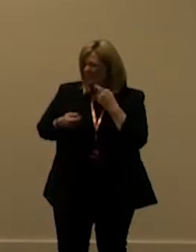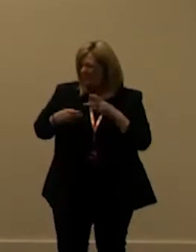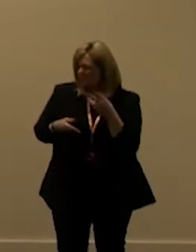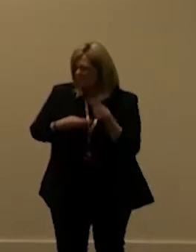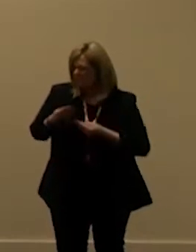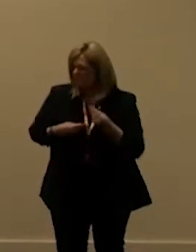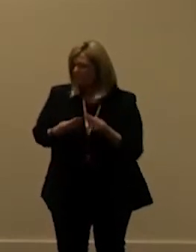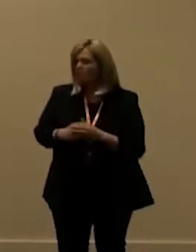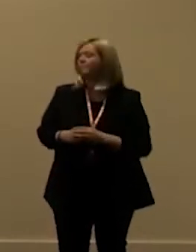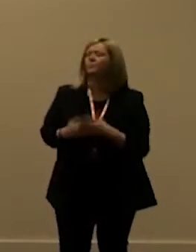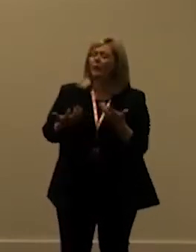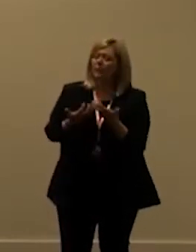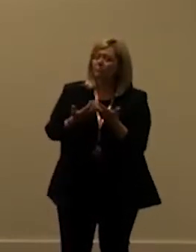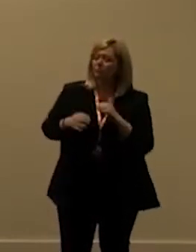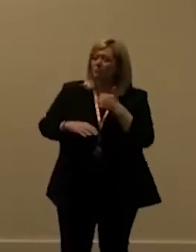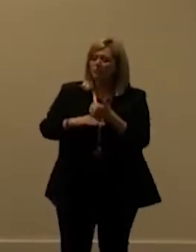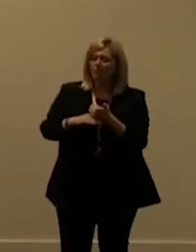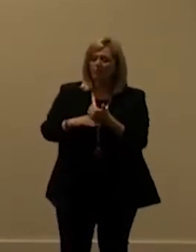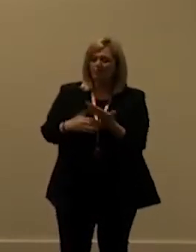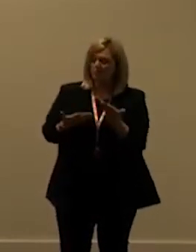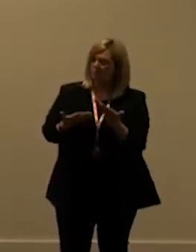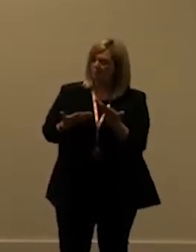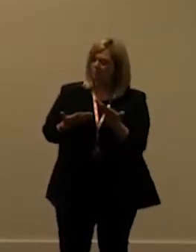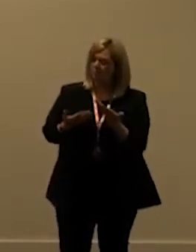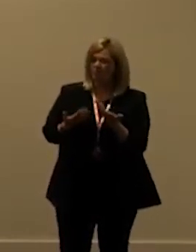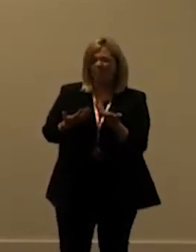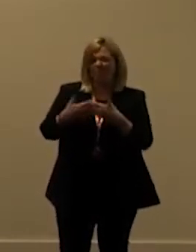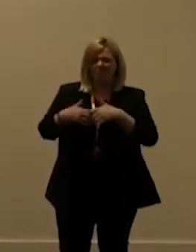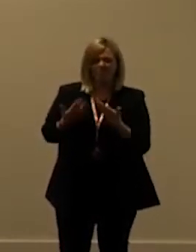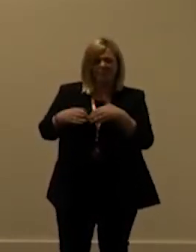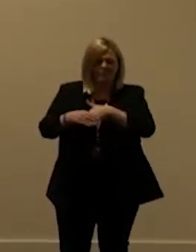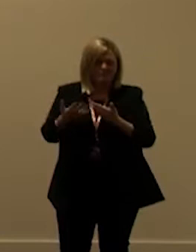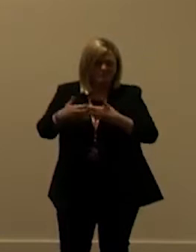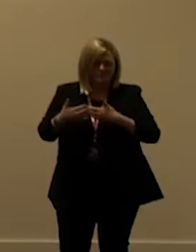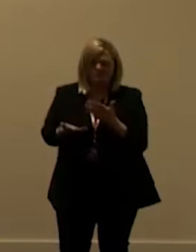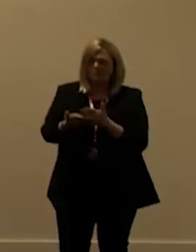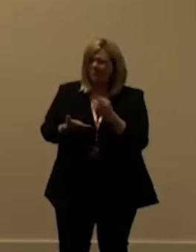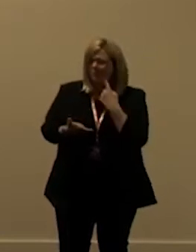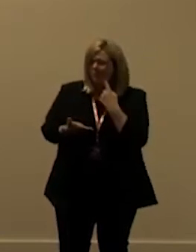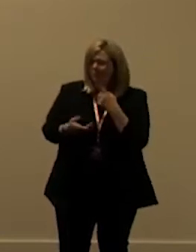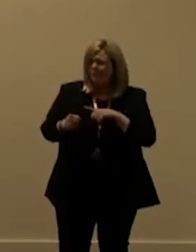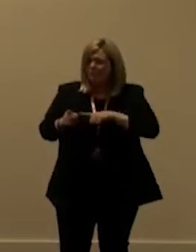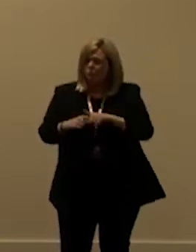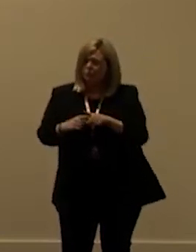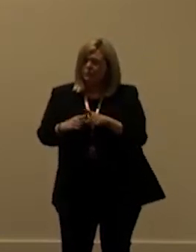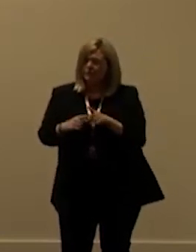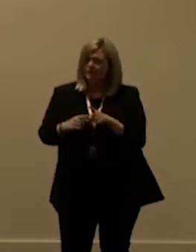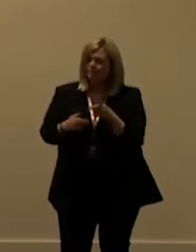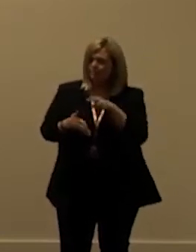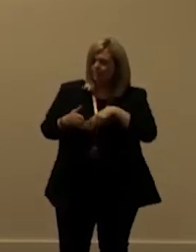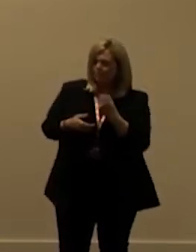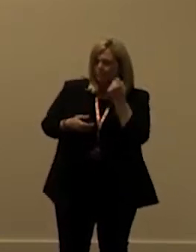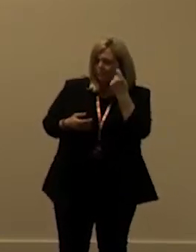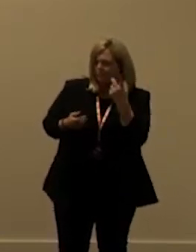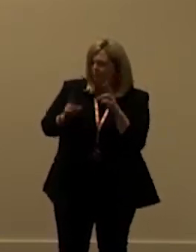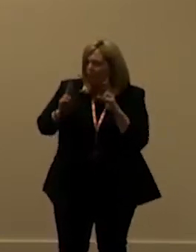whatever you've got configured, however you set it up, it's just laid bare in a piece of text, really. So it's very easy to kind of read it and understand